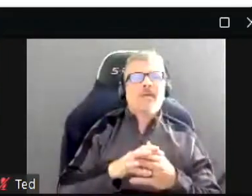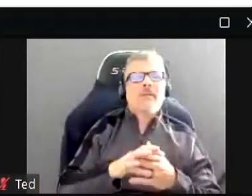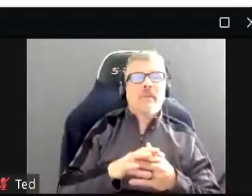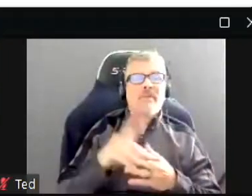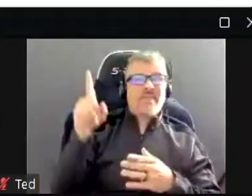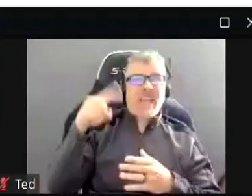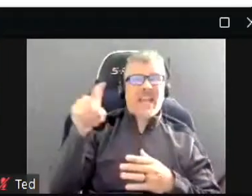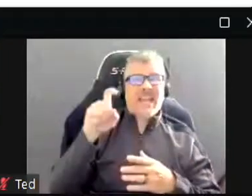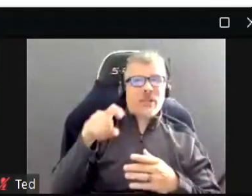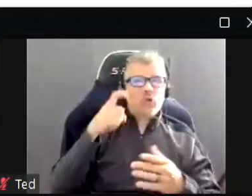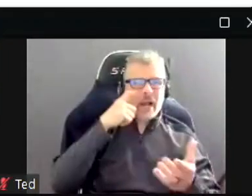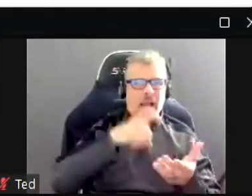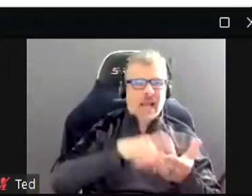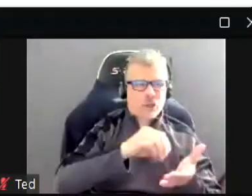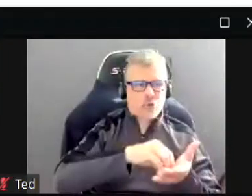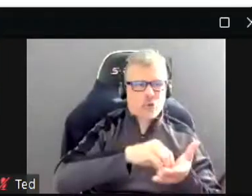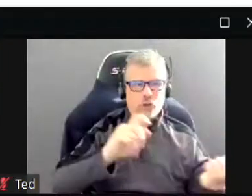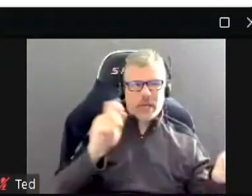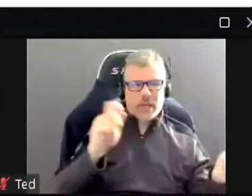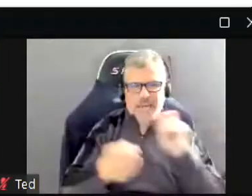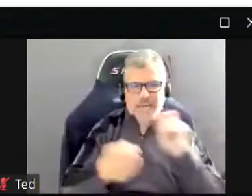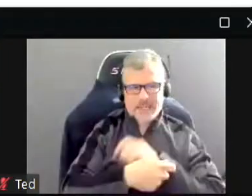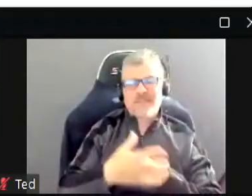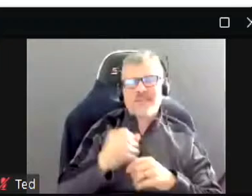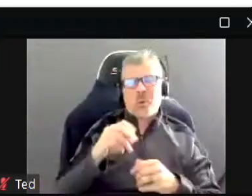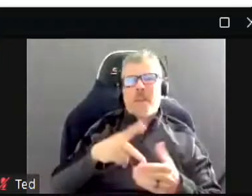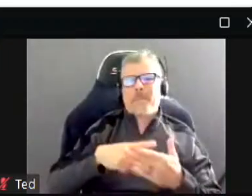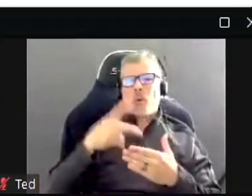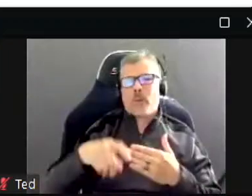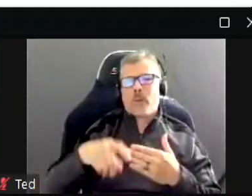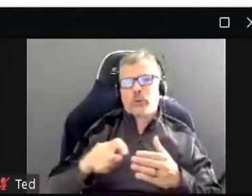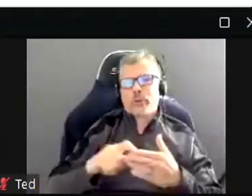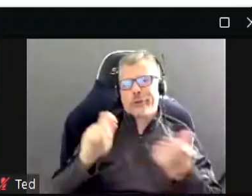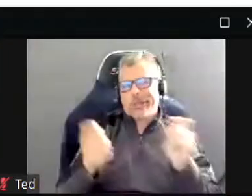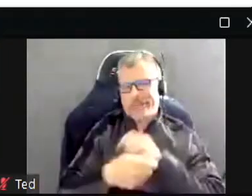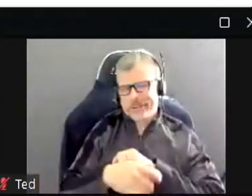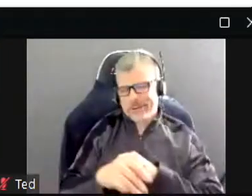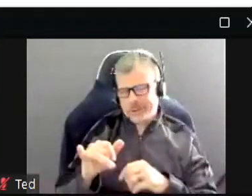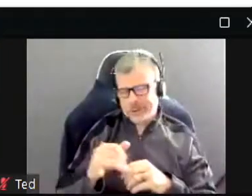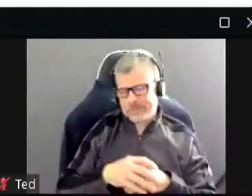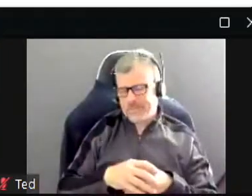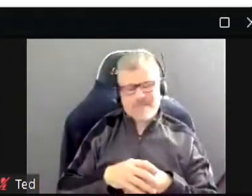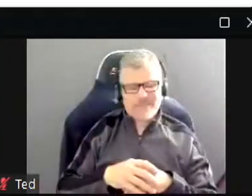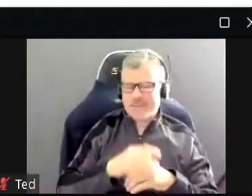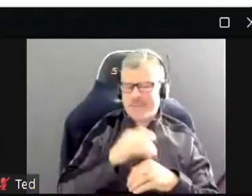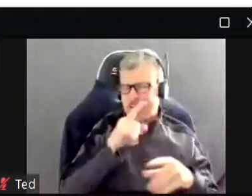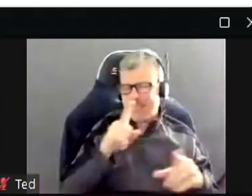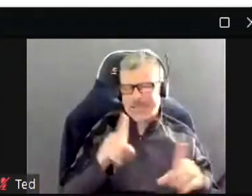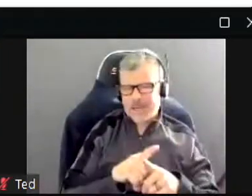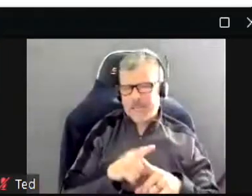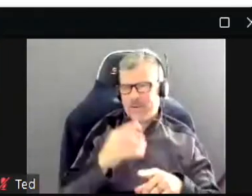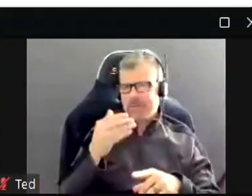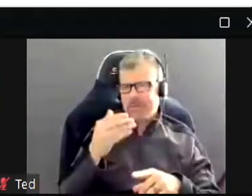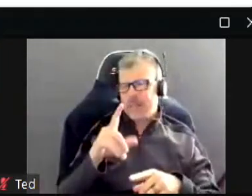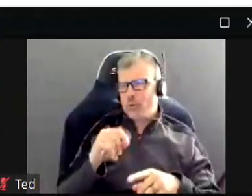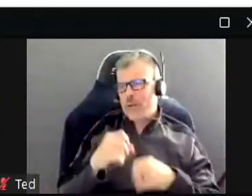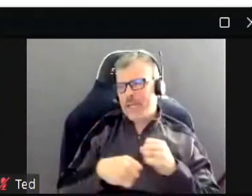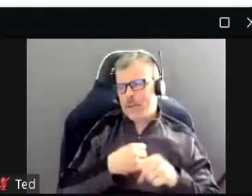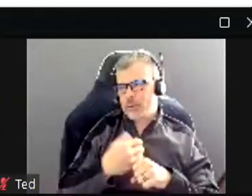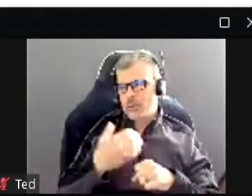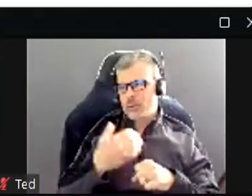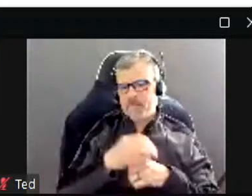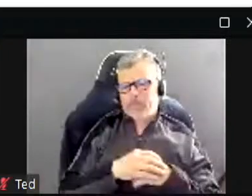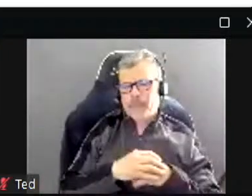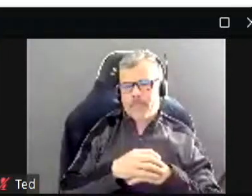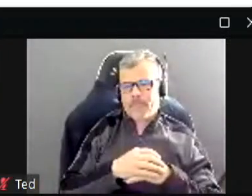over time and that these programs need to change over time. They can't do business the way they did it 15, 20 years ago. Tom, what did I miss? Leslie,